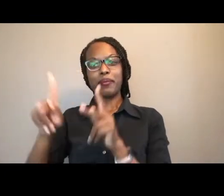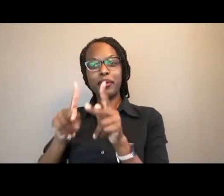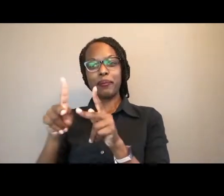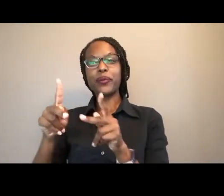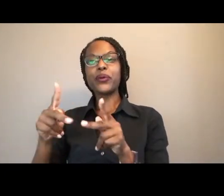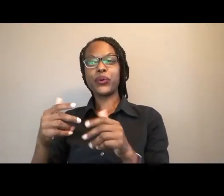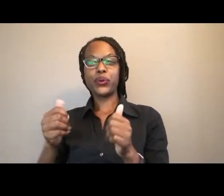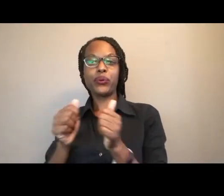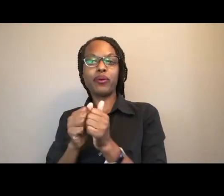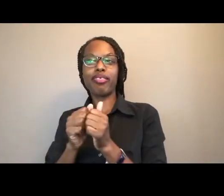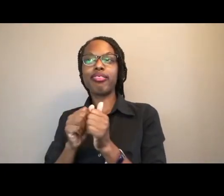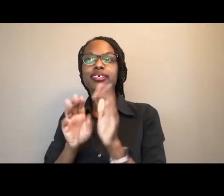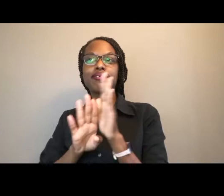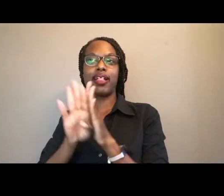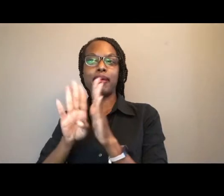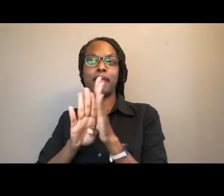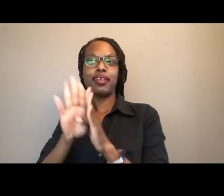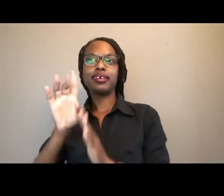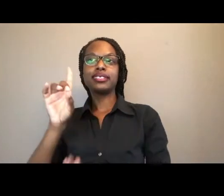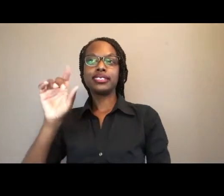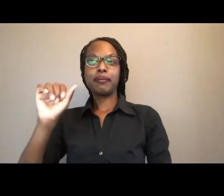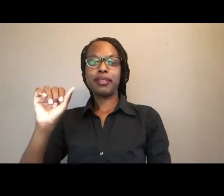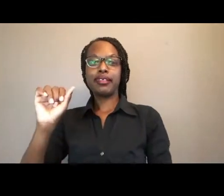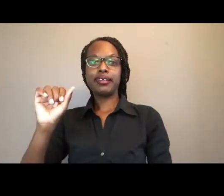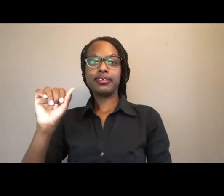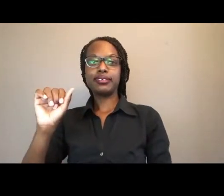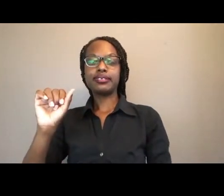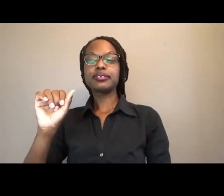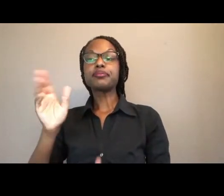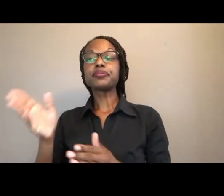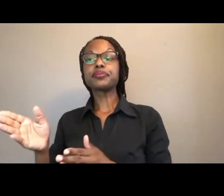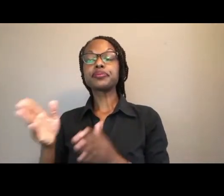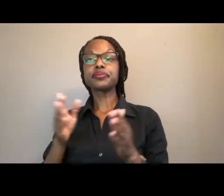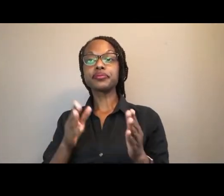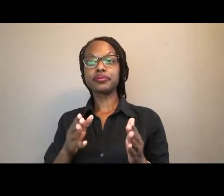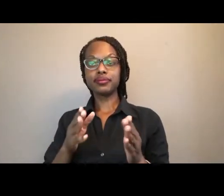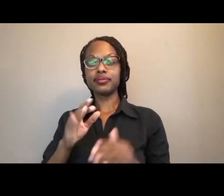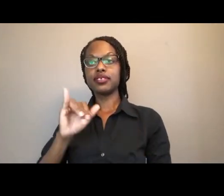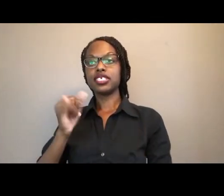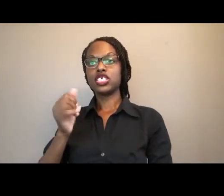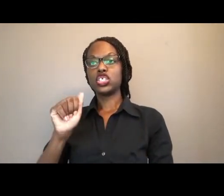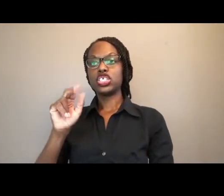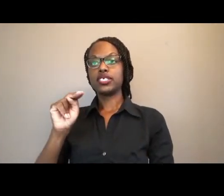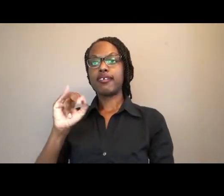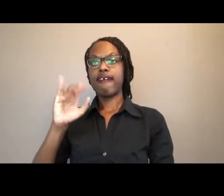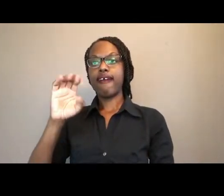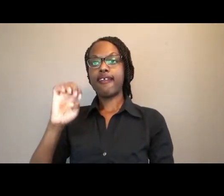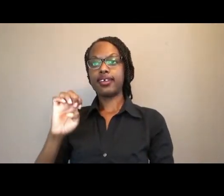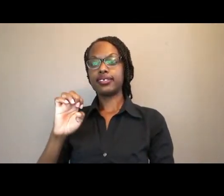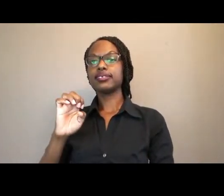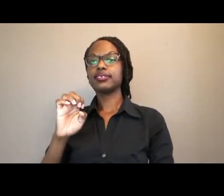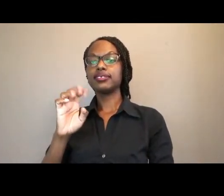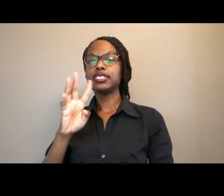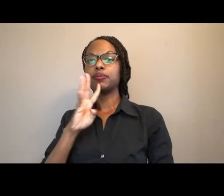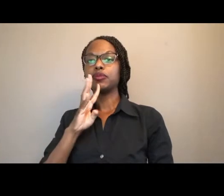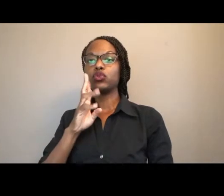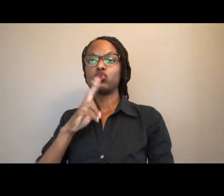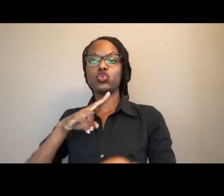disability. Yeah, excuse me. Look it up.